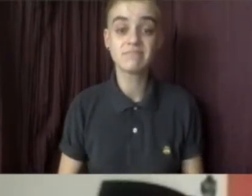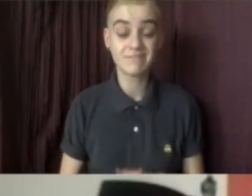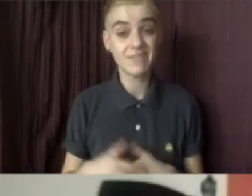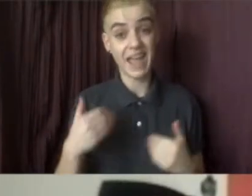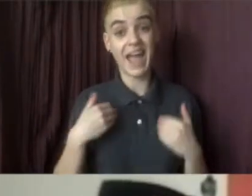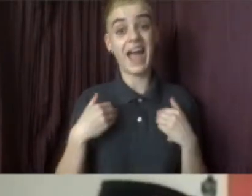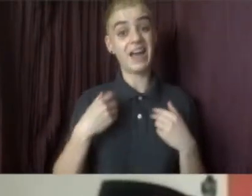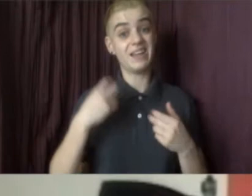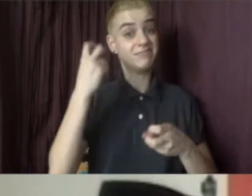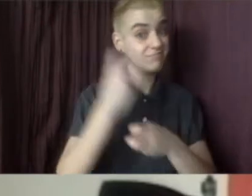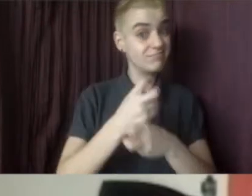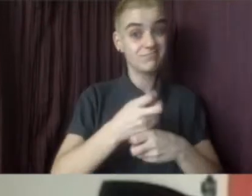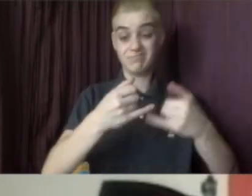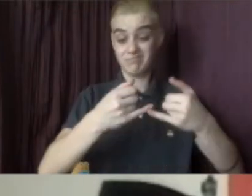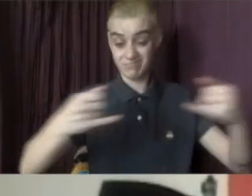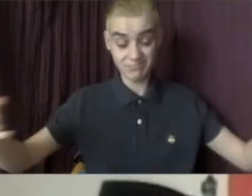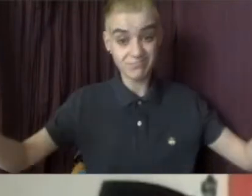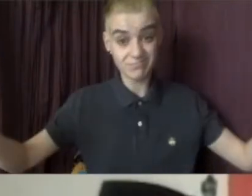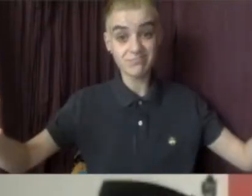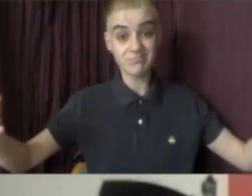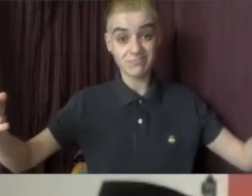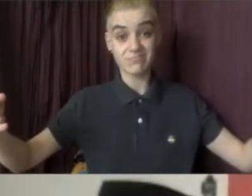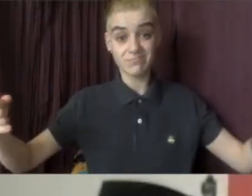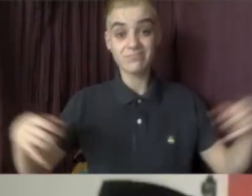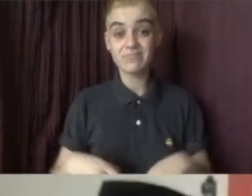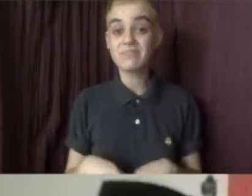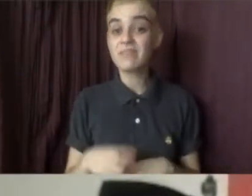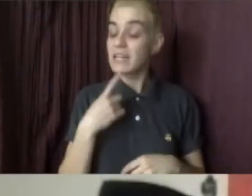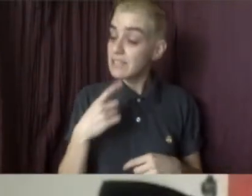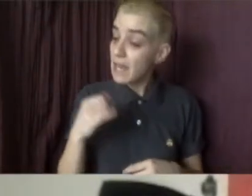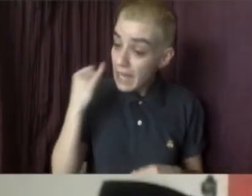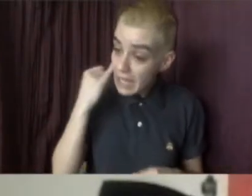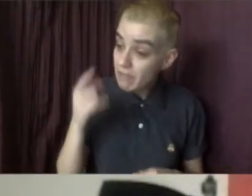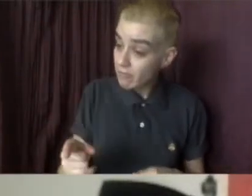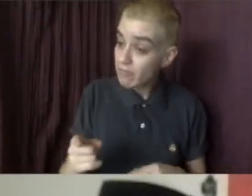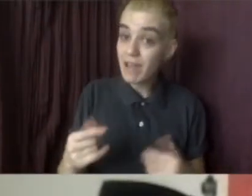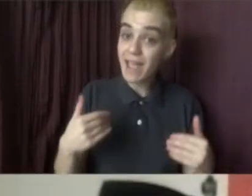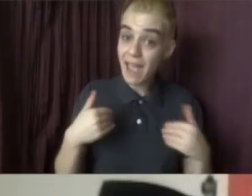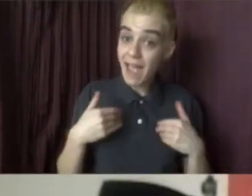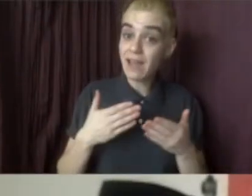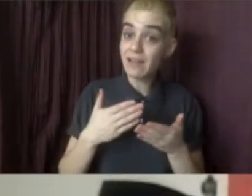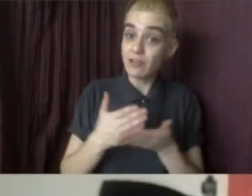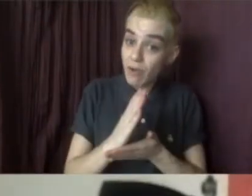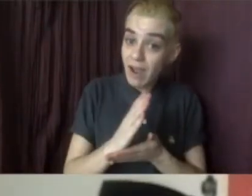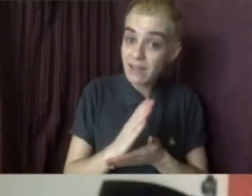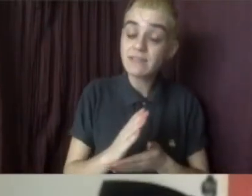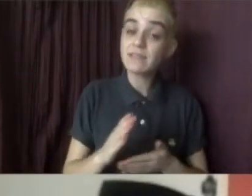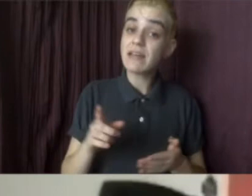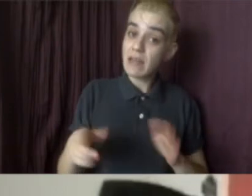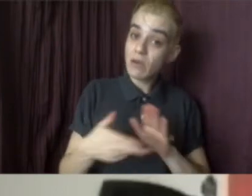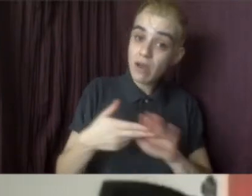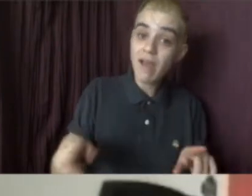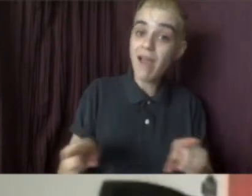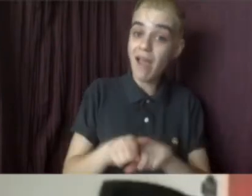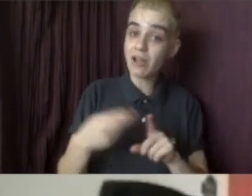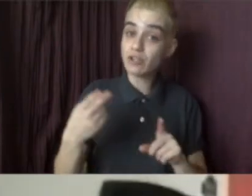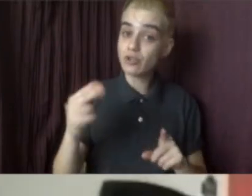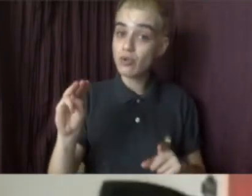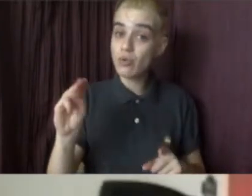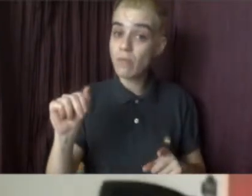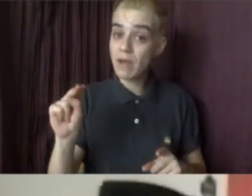South Africa, Black people will stop buying your product. And that is when South Africa started to dismantle